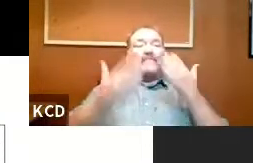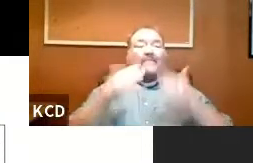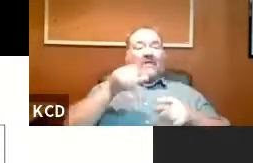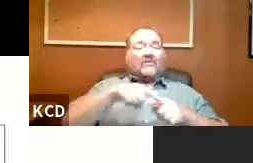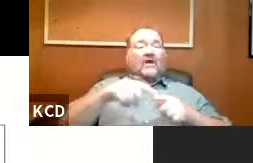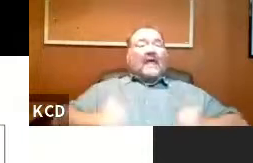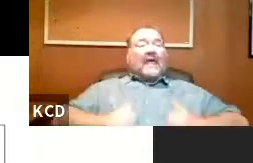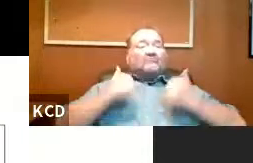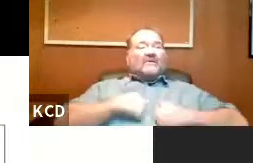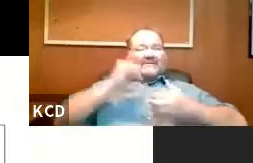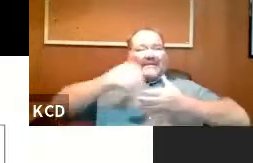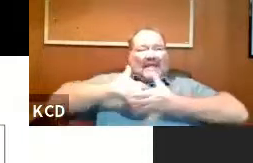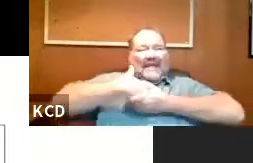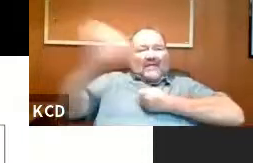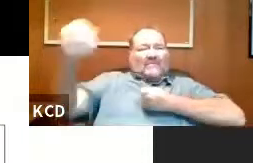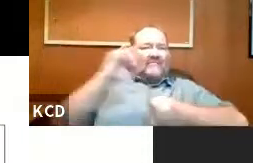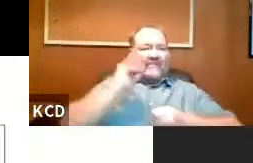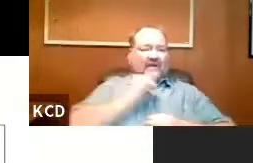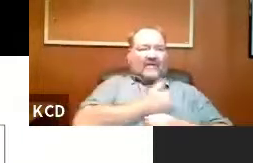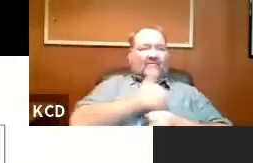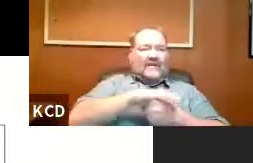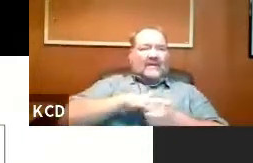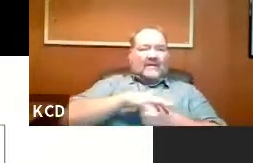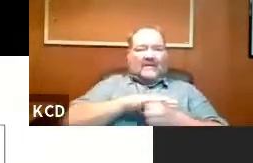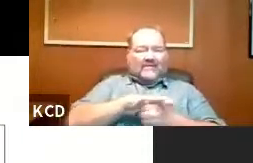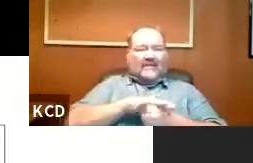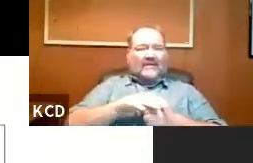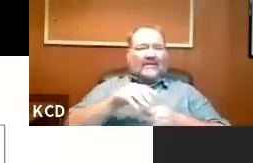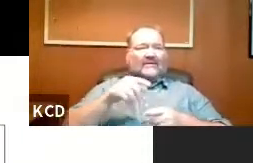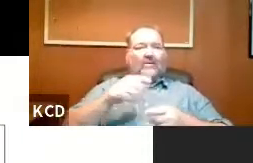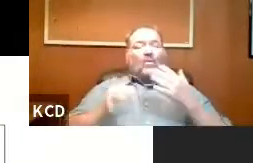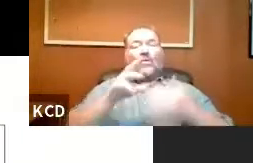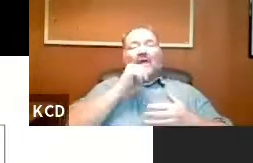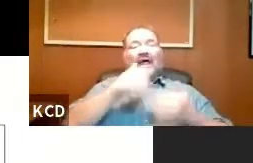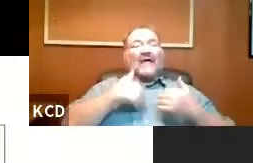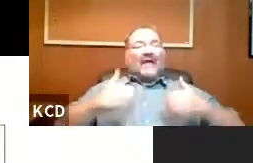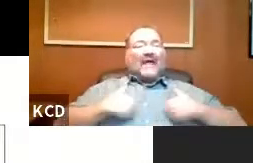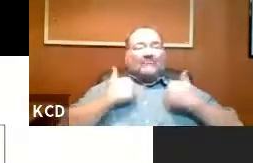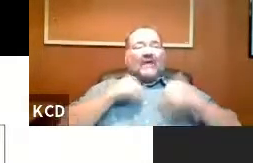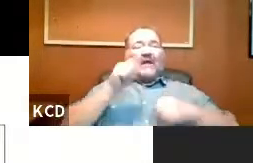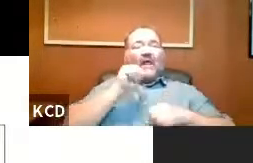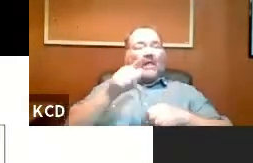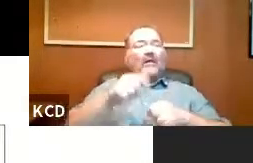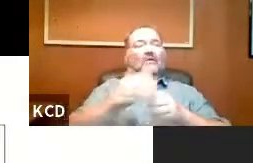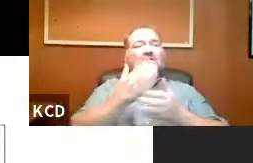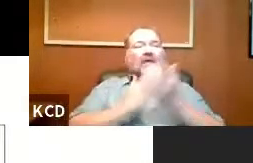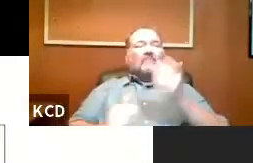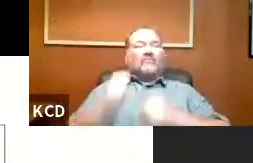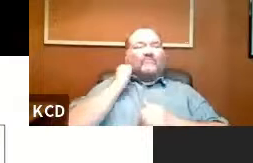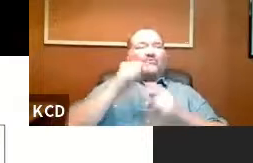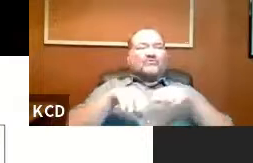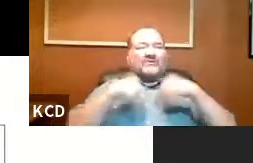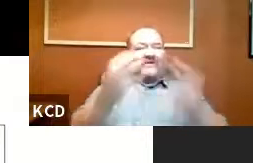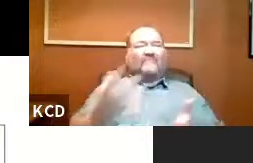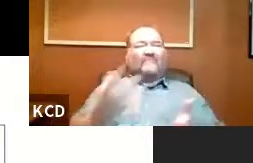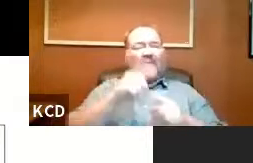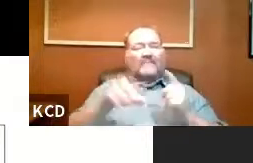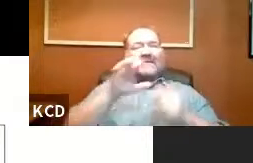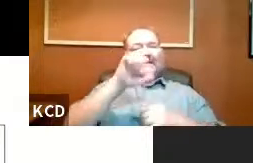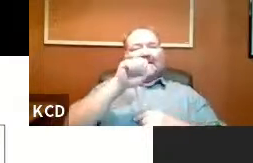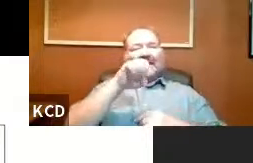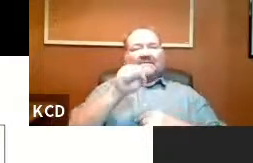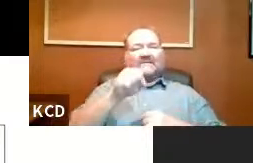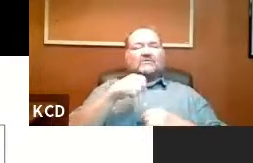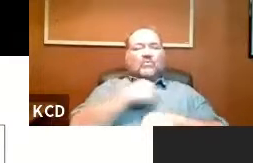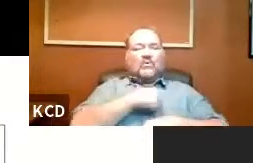outside of it or not in our jurisdiction, or that they don't have an address at all. And it's just because some people refuse to give one. But they're cases that we're working